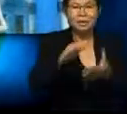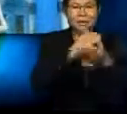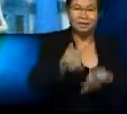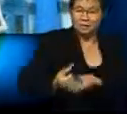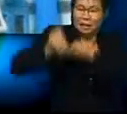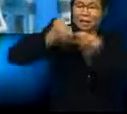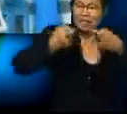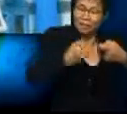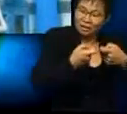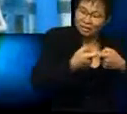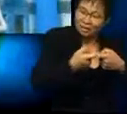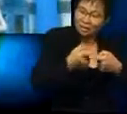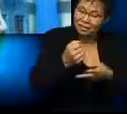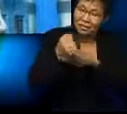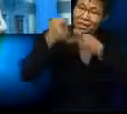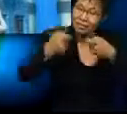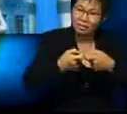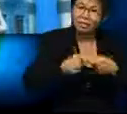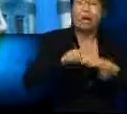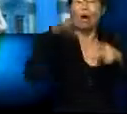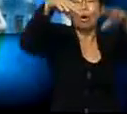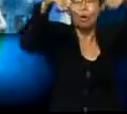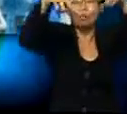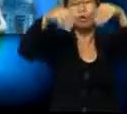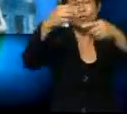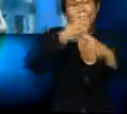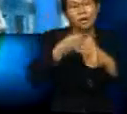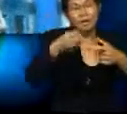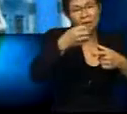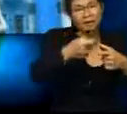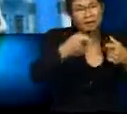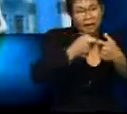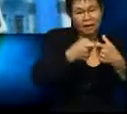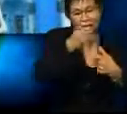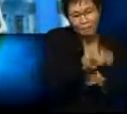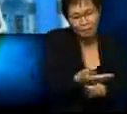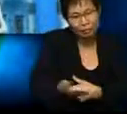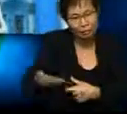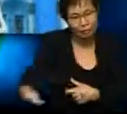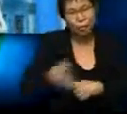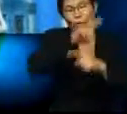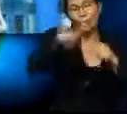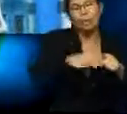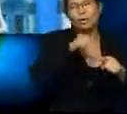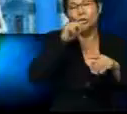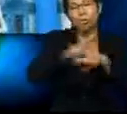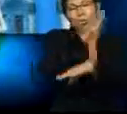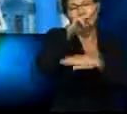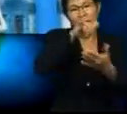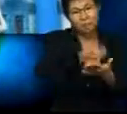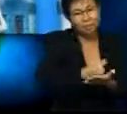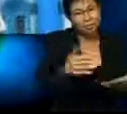Save electricity. Turn off lights and electrical appliances when you are not using them.